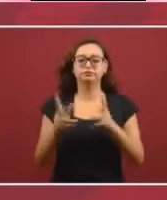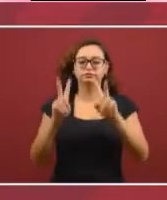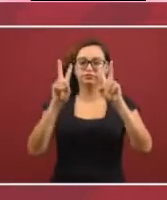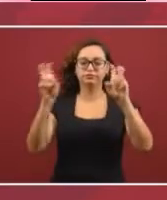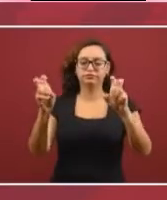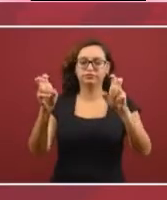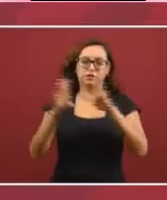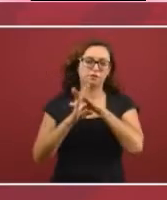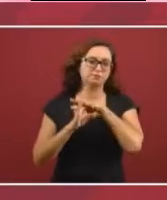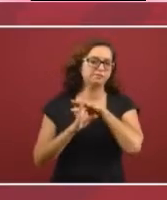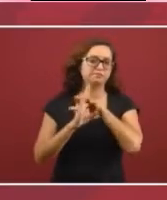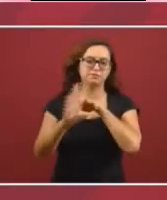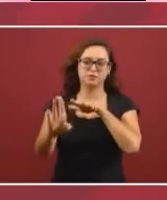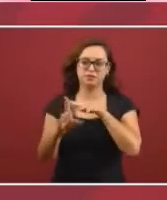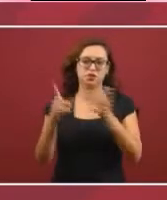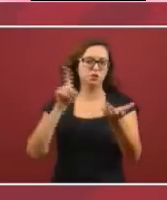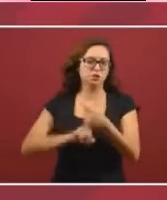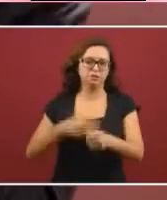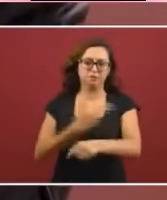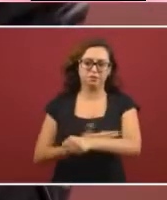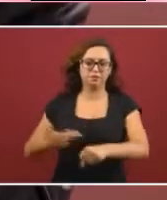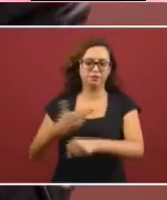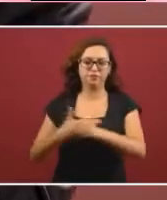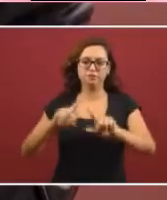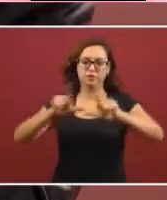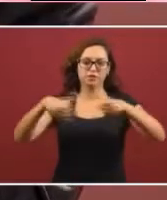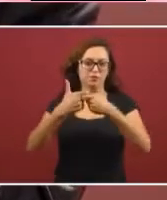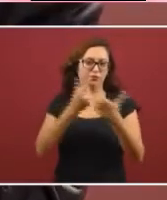the functions of migration.